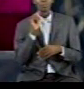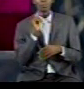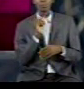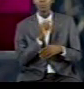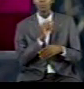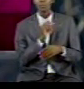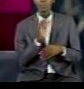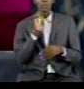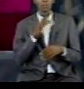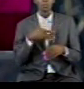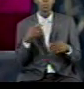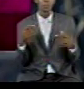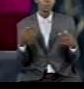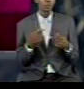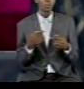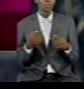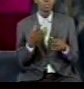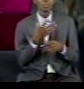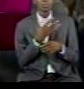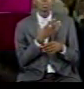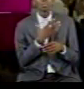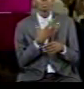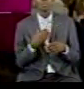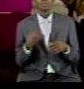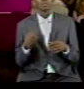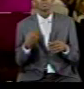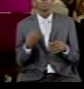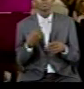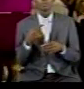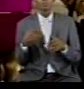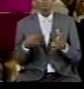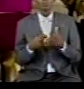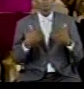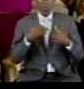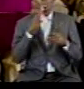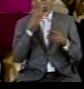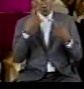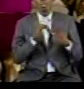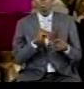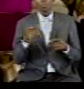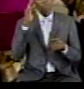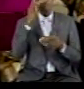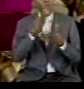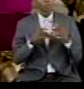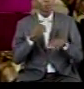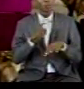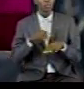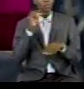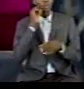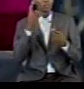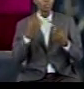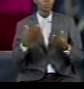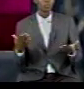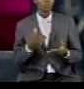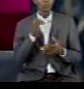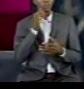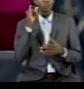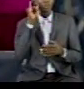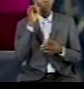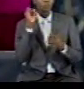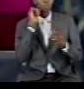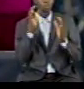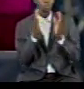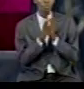it. I just overlook. And this has been happening for some time. As at yesterday, I came here, I prayed, and God healed